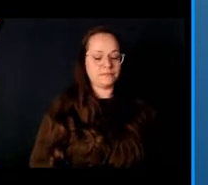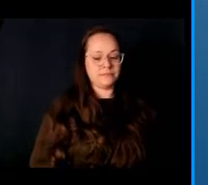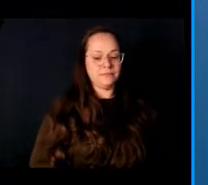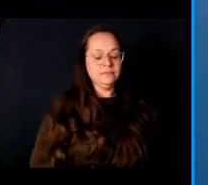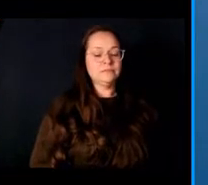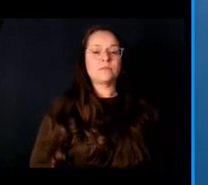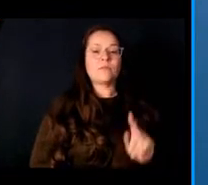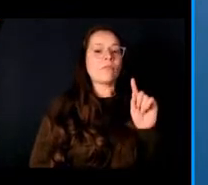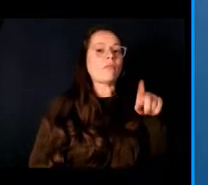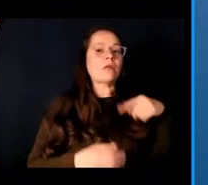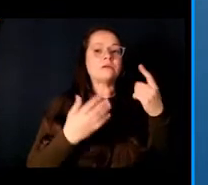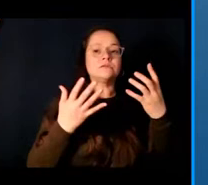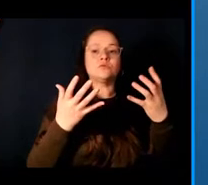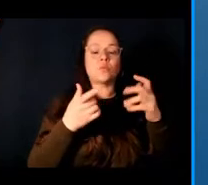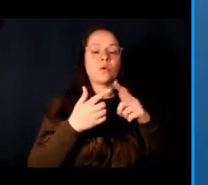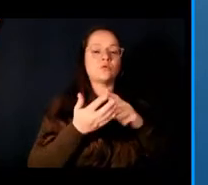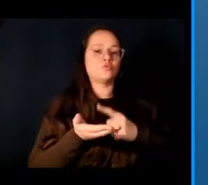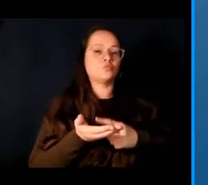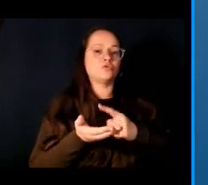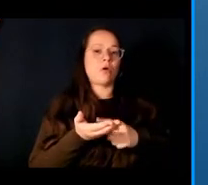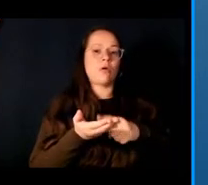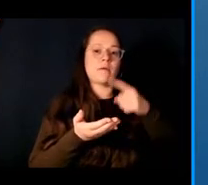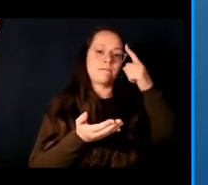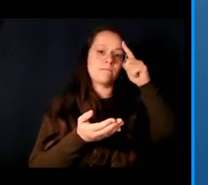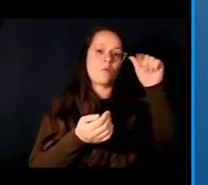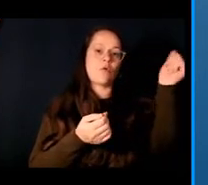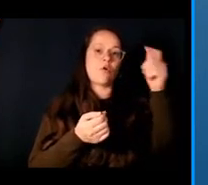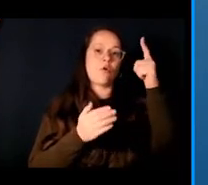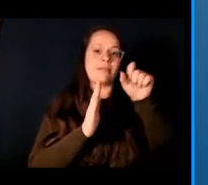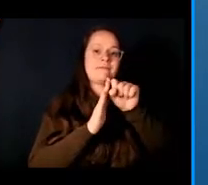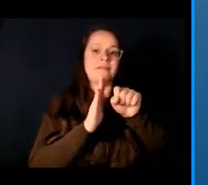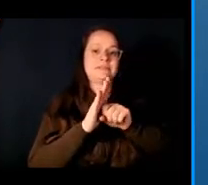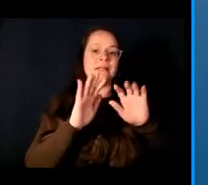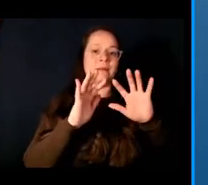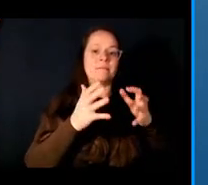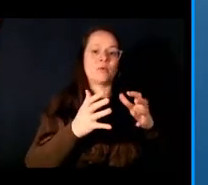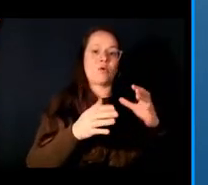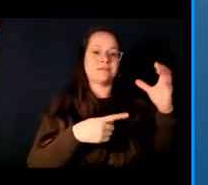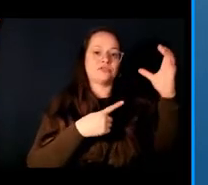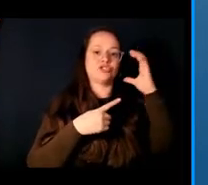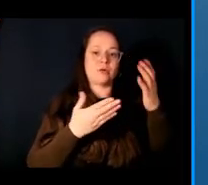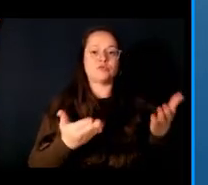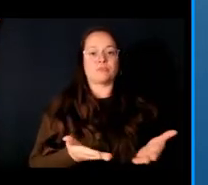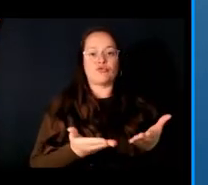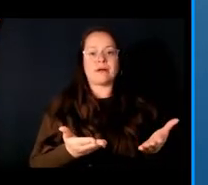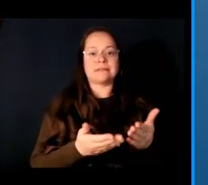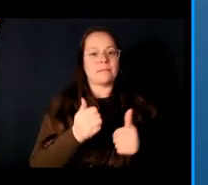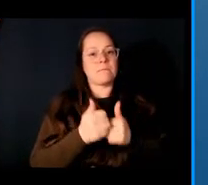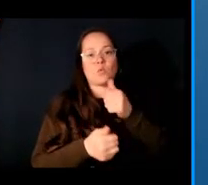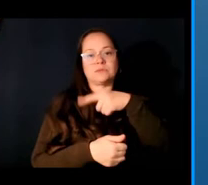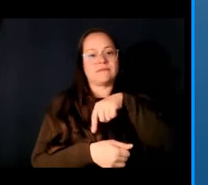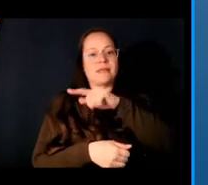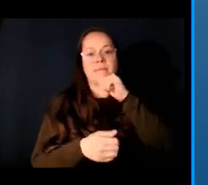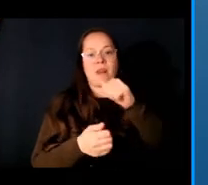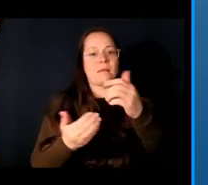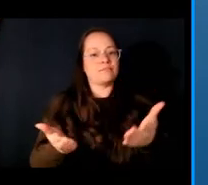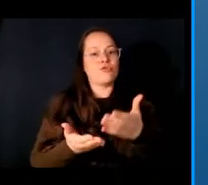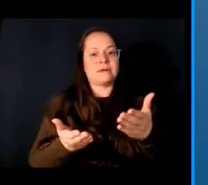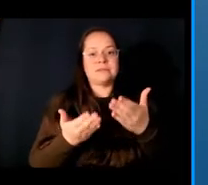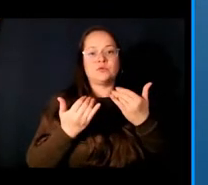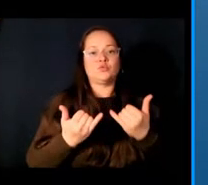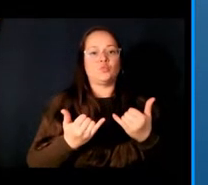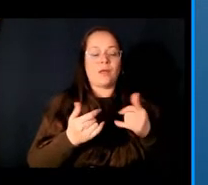I just want to talk on behalf of all of the state party chairs present and most of them not present in this room today to say